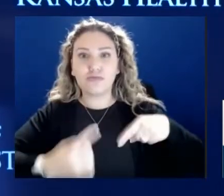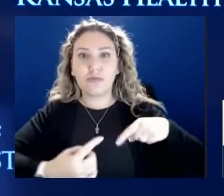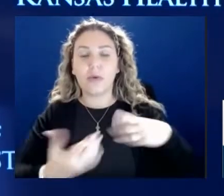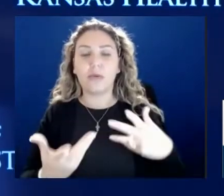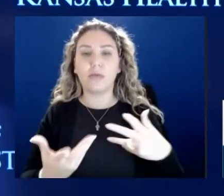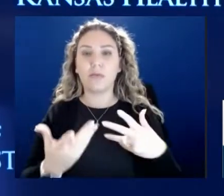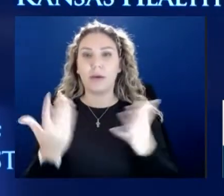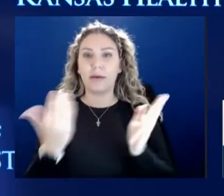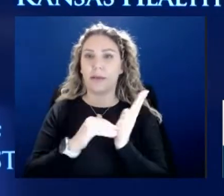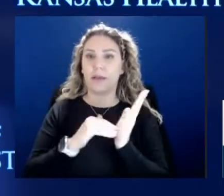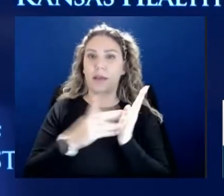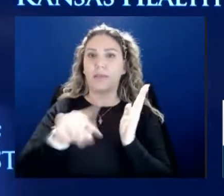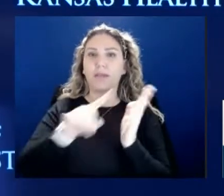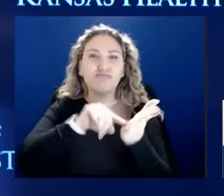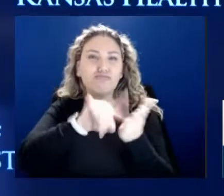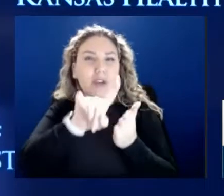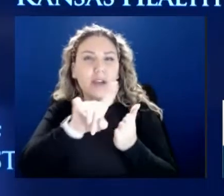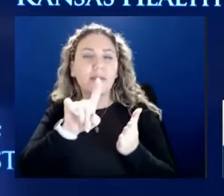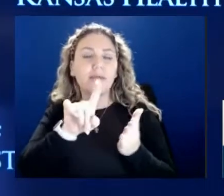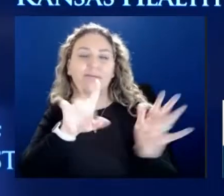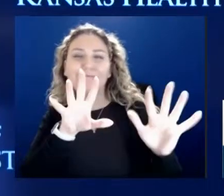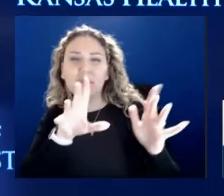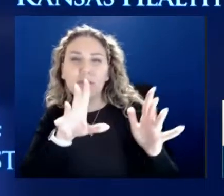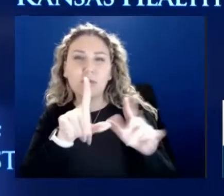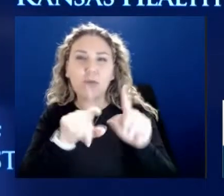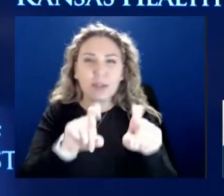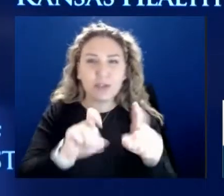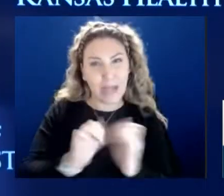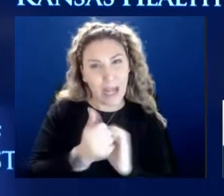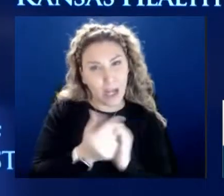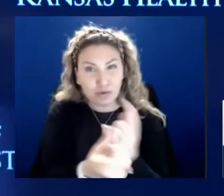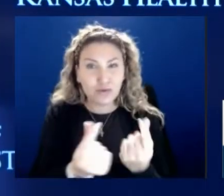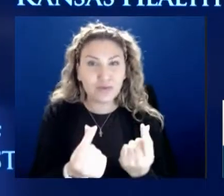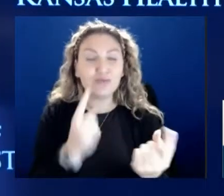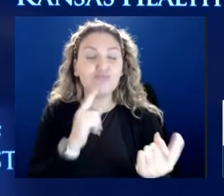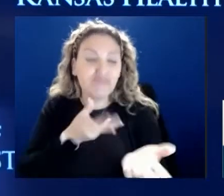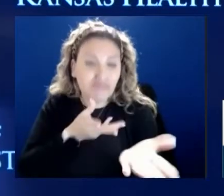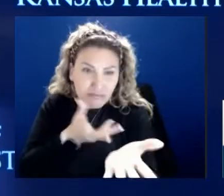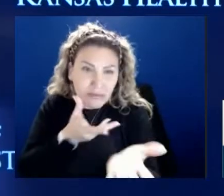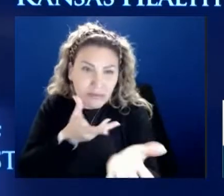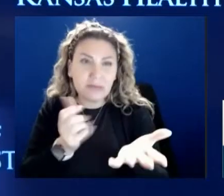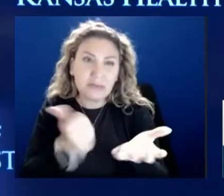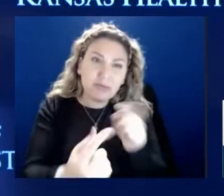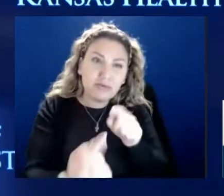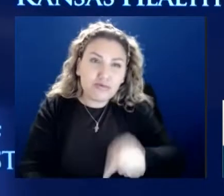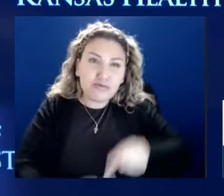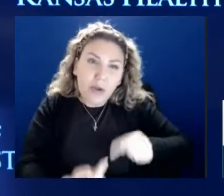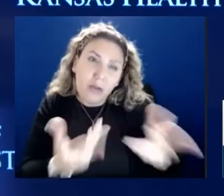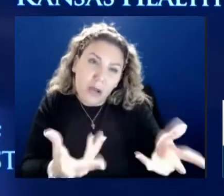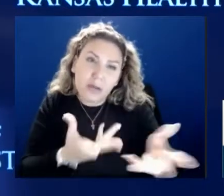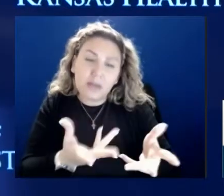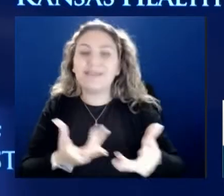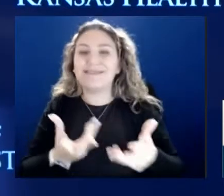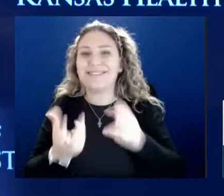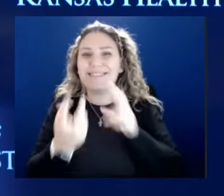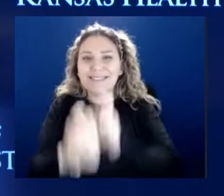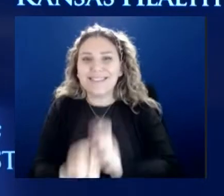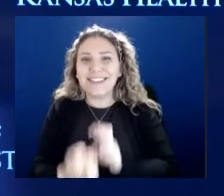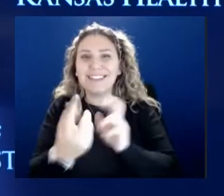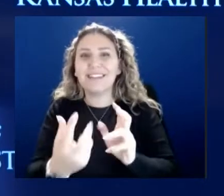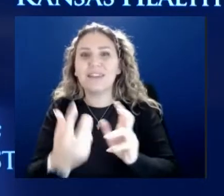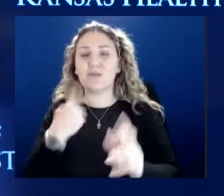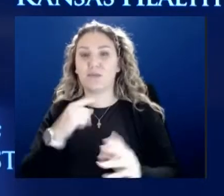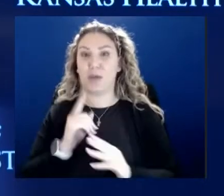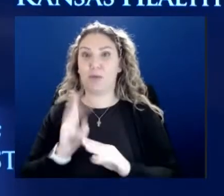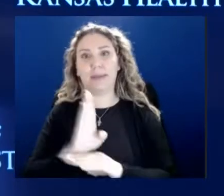check-in questions of, how are you doing? Any struggles? And to really sit down, I think we are quite busy these days. And so our